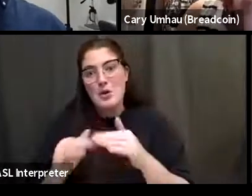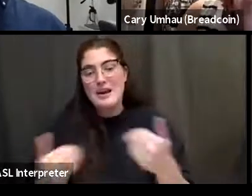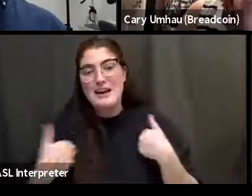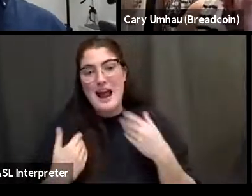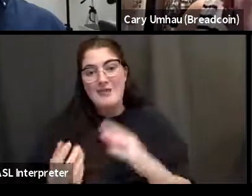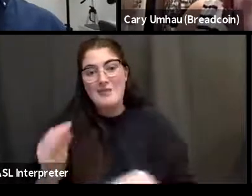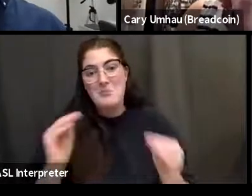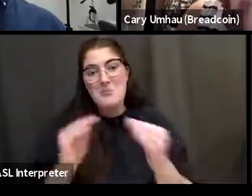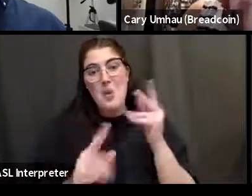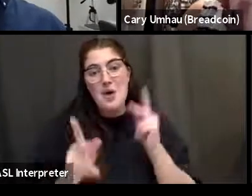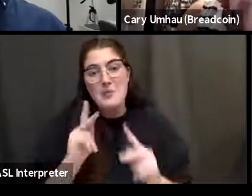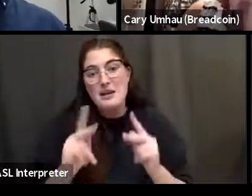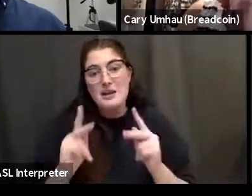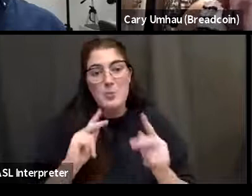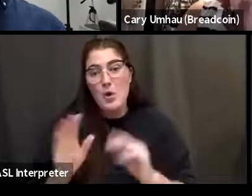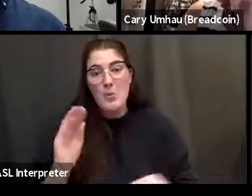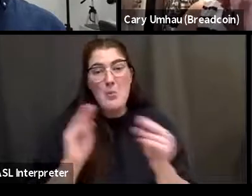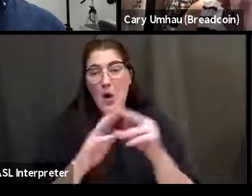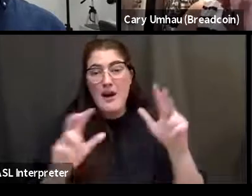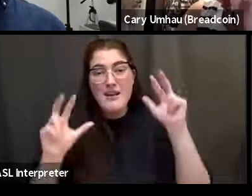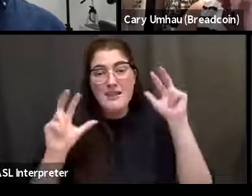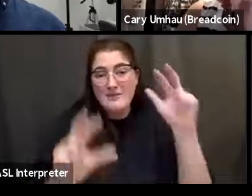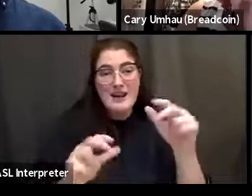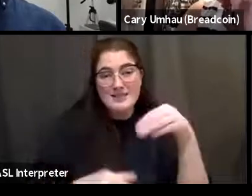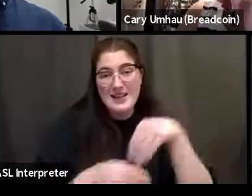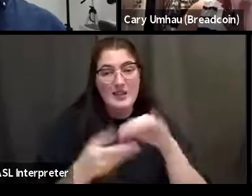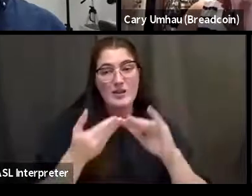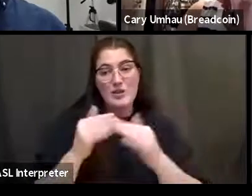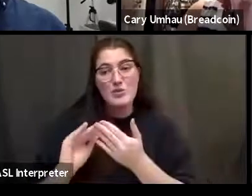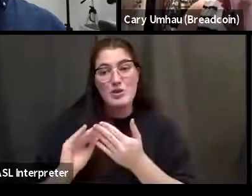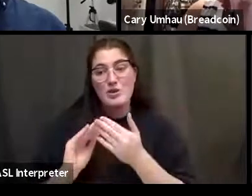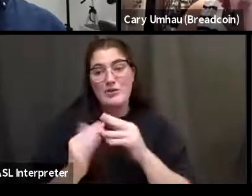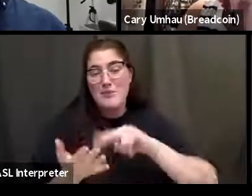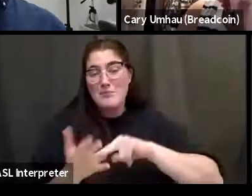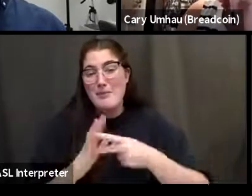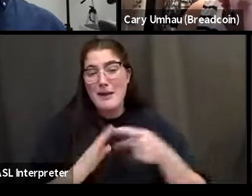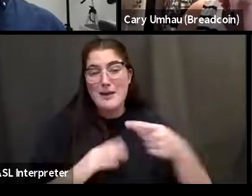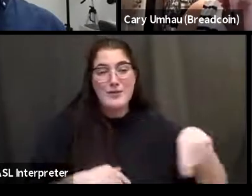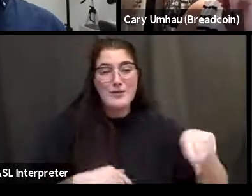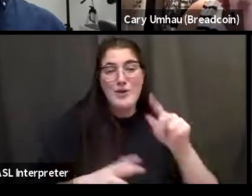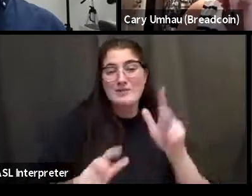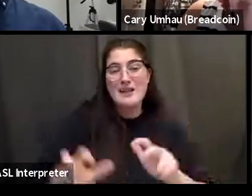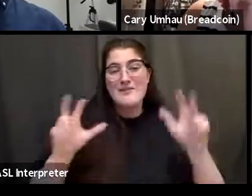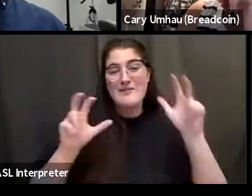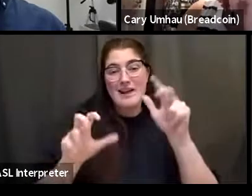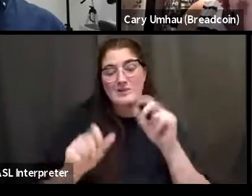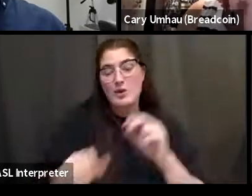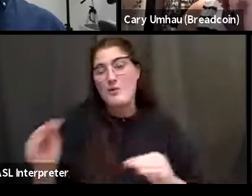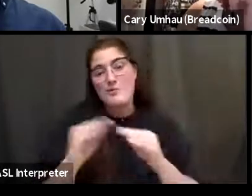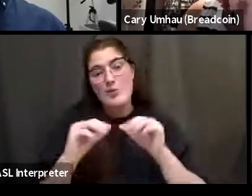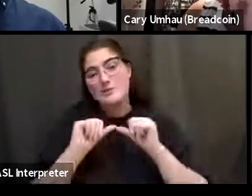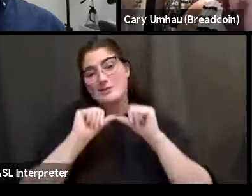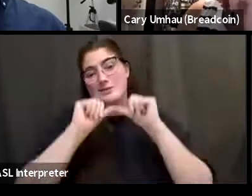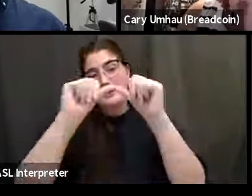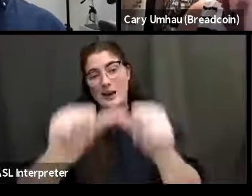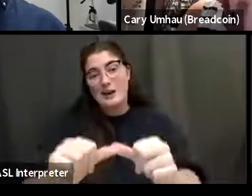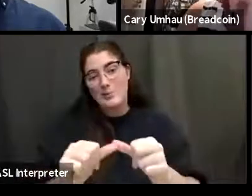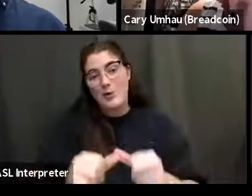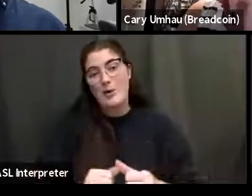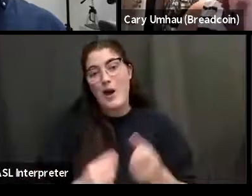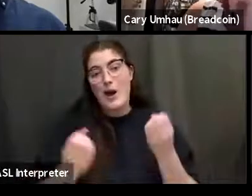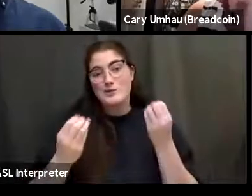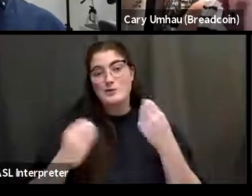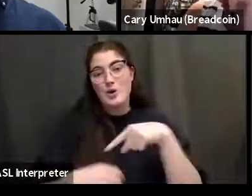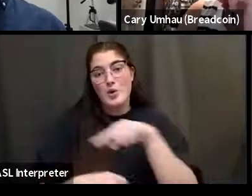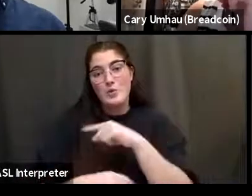more people more invested in the community, it means that those investments are more sustainable. And so we do want to